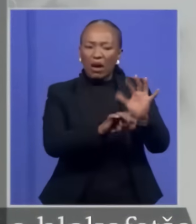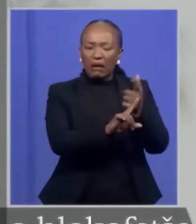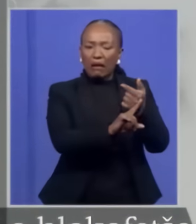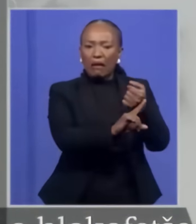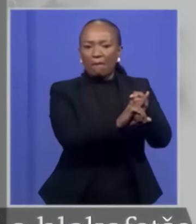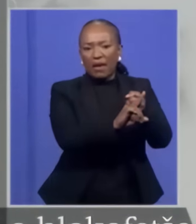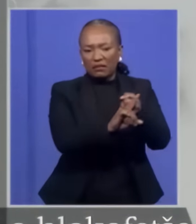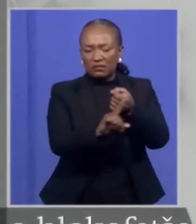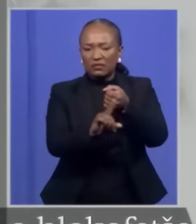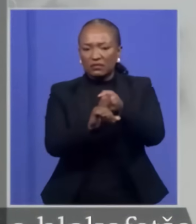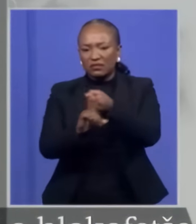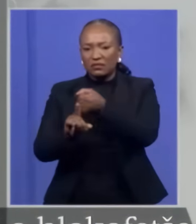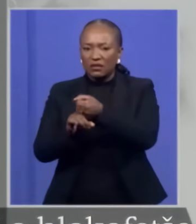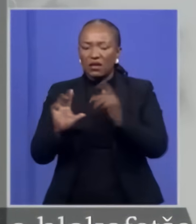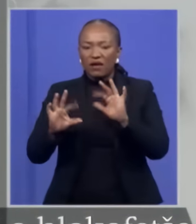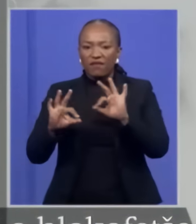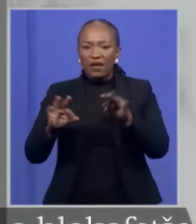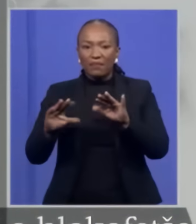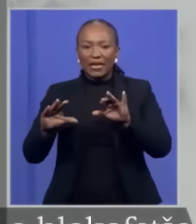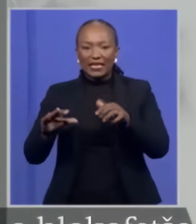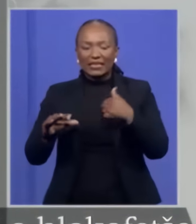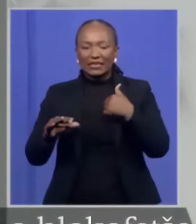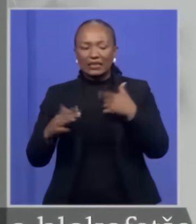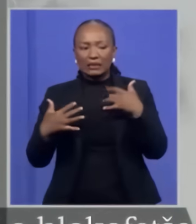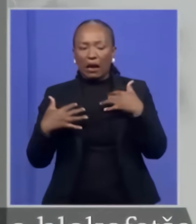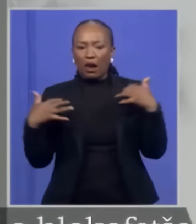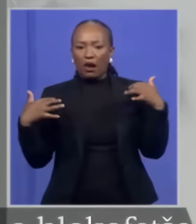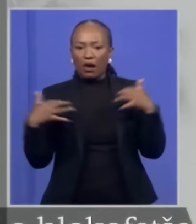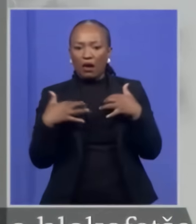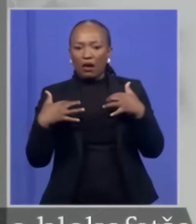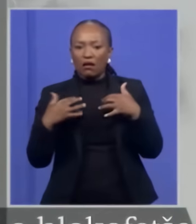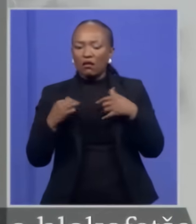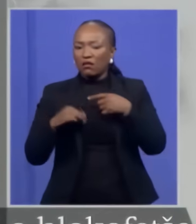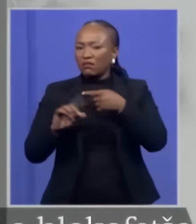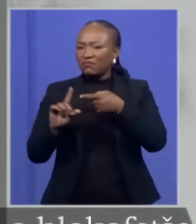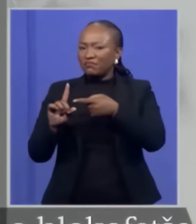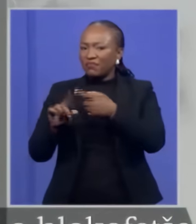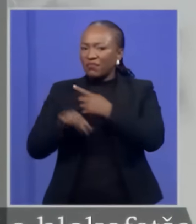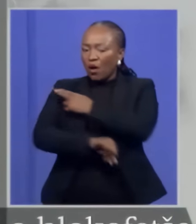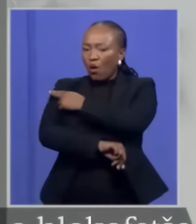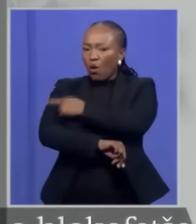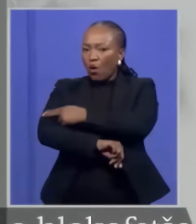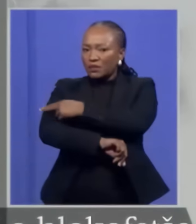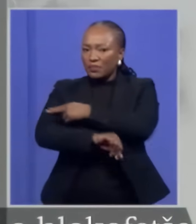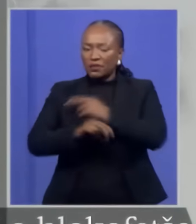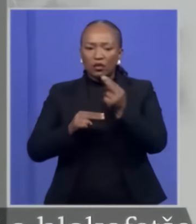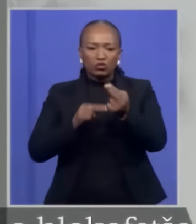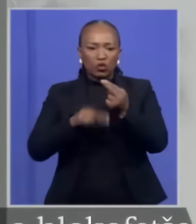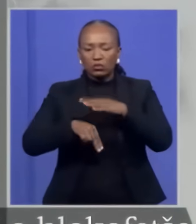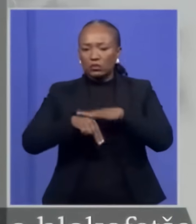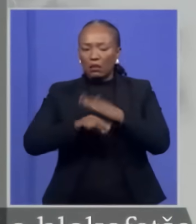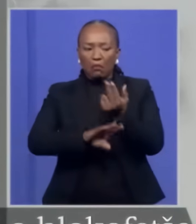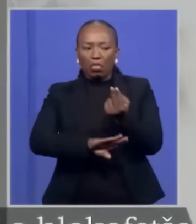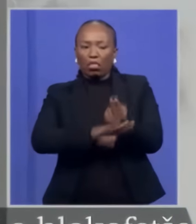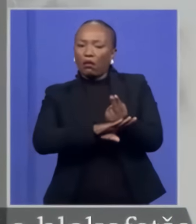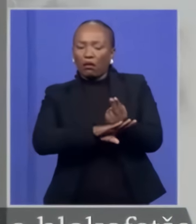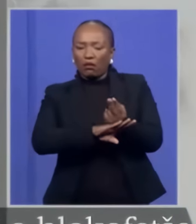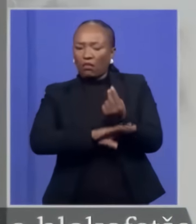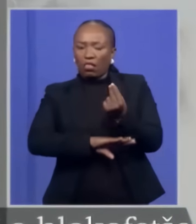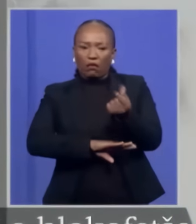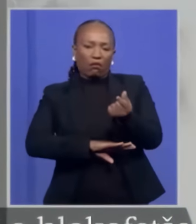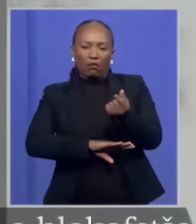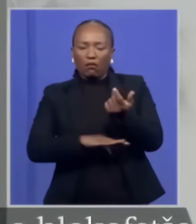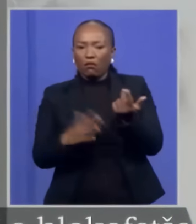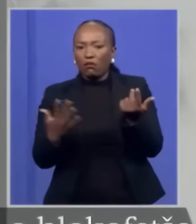family, we are still shocked. Tsidi had been hospitalized for a short period. And the fighter that she is, we all